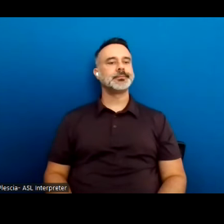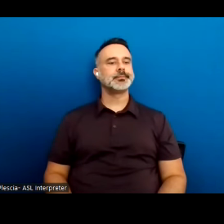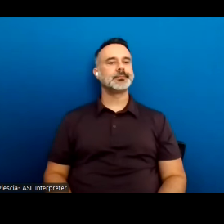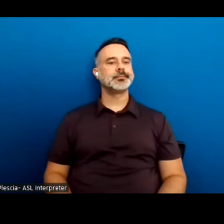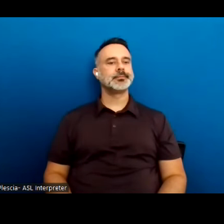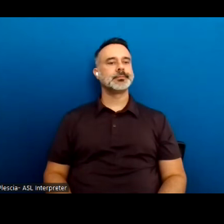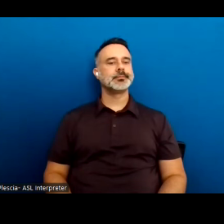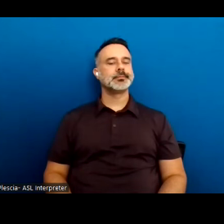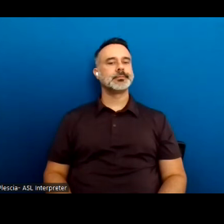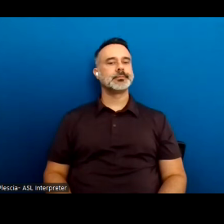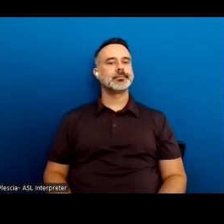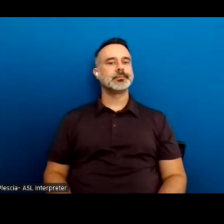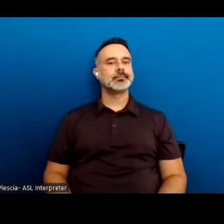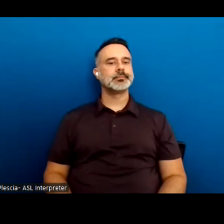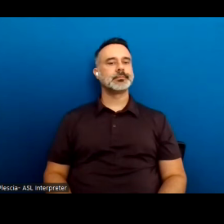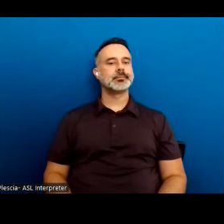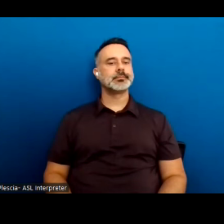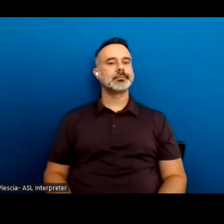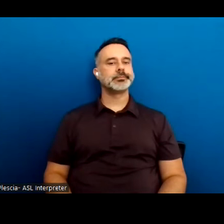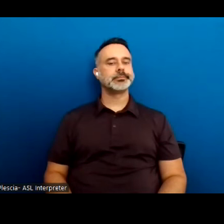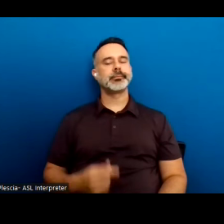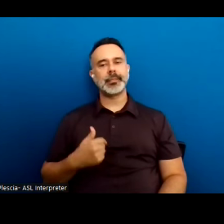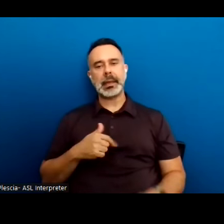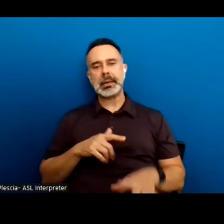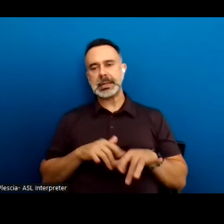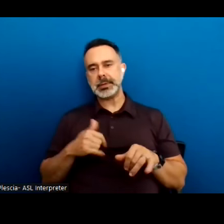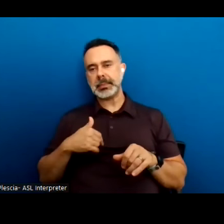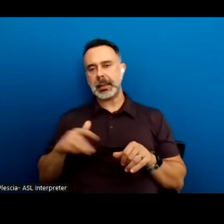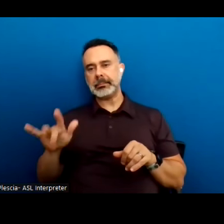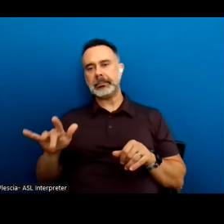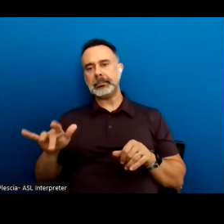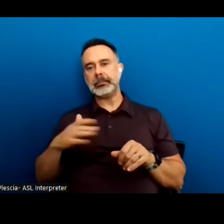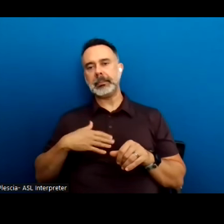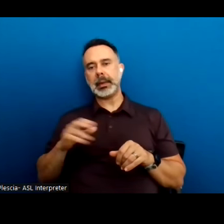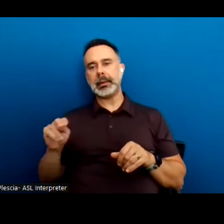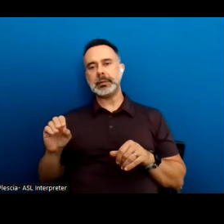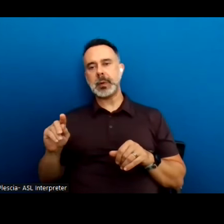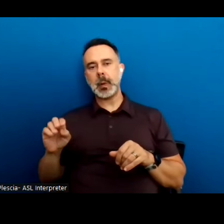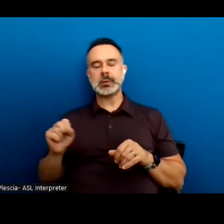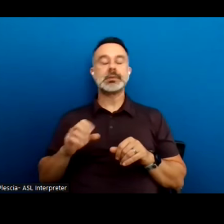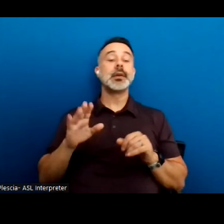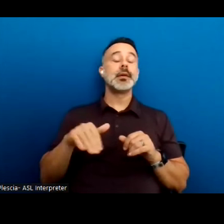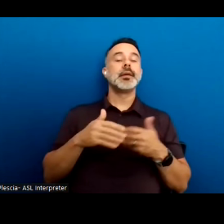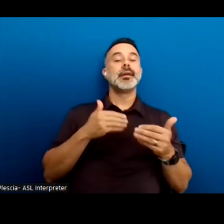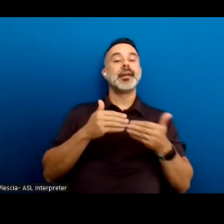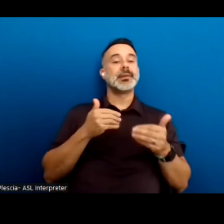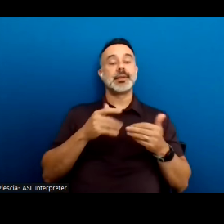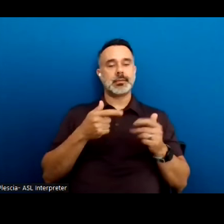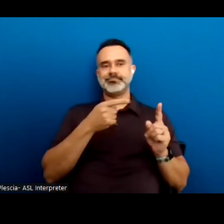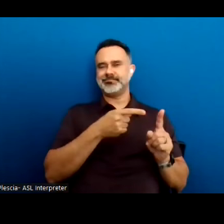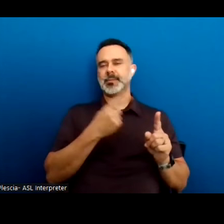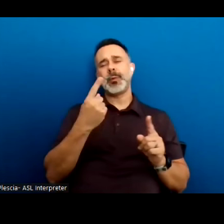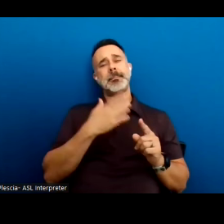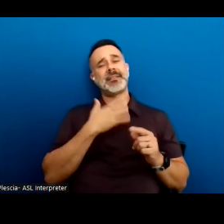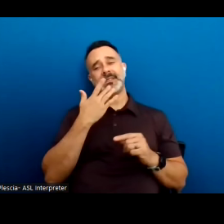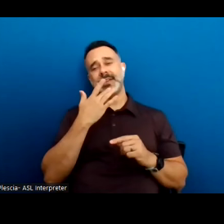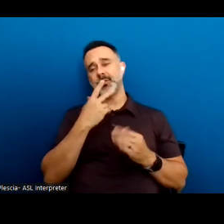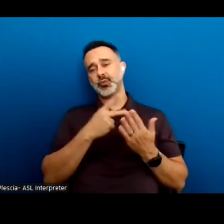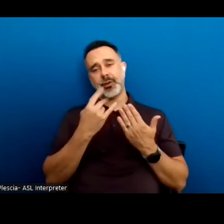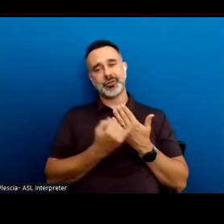I'm clicking my own notes over here also at the same time. So this is probably one of my favorite projects